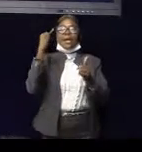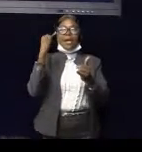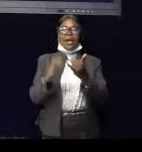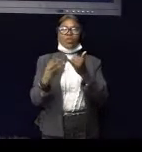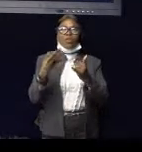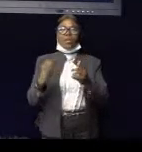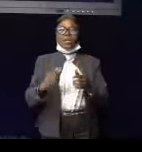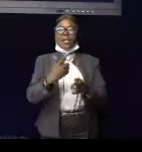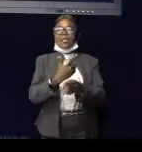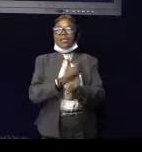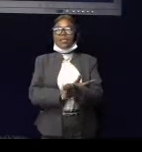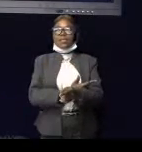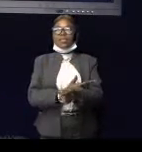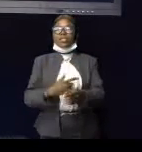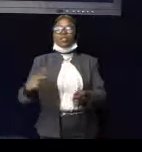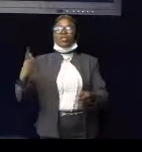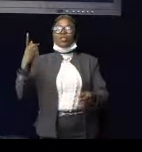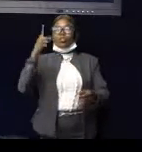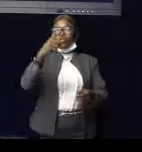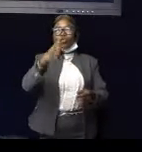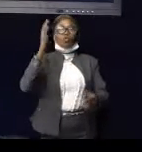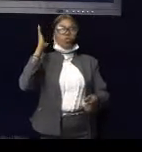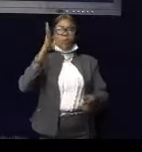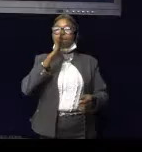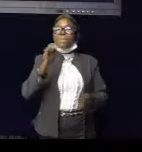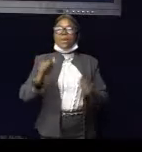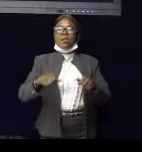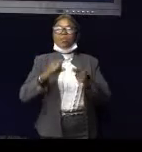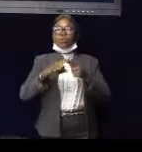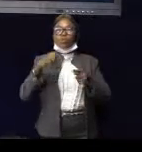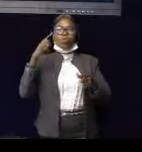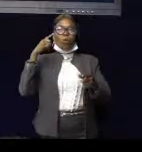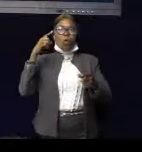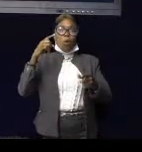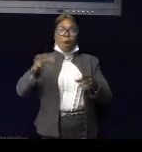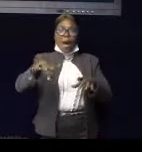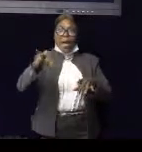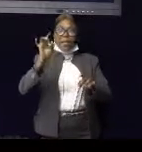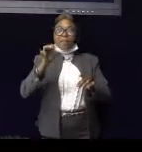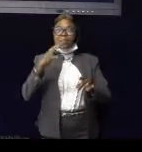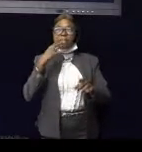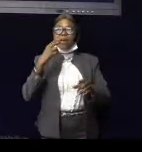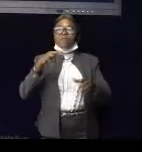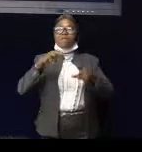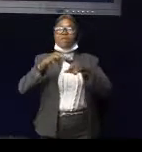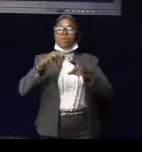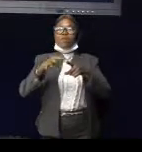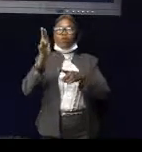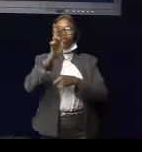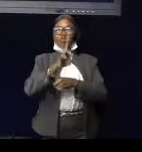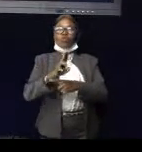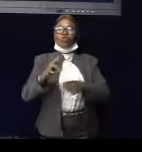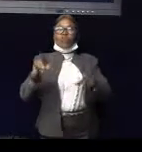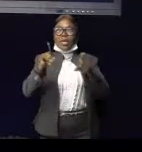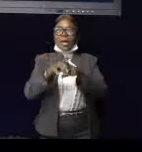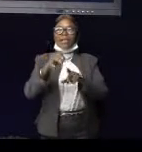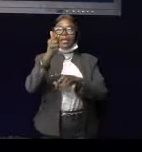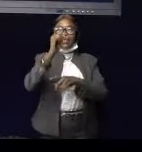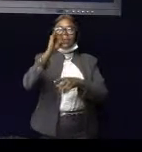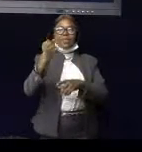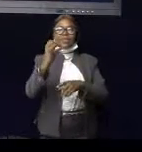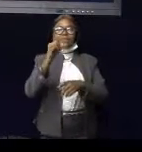objective is that by the end of this lesson, you should be able to identify verbs used as adjectives in